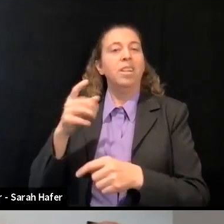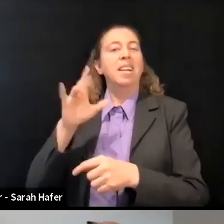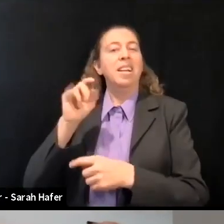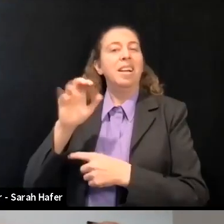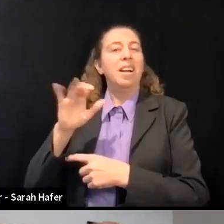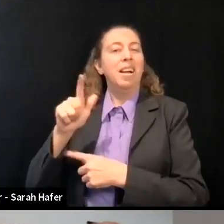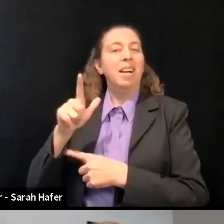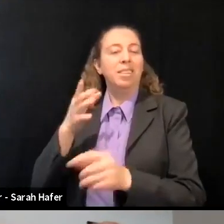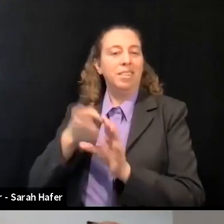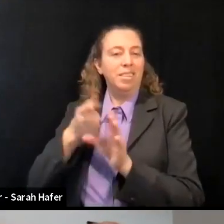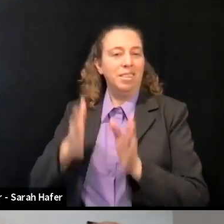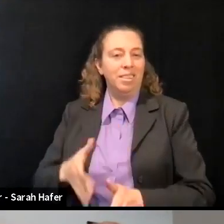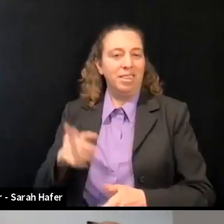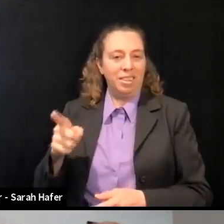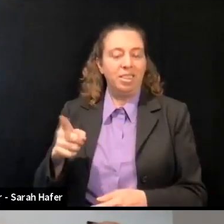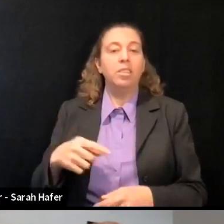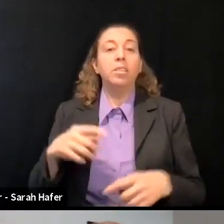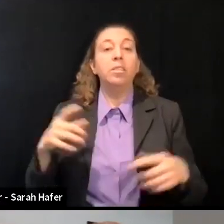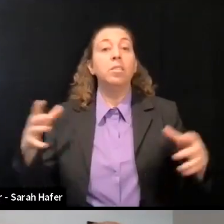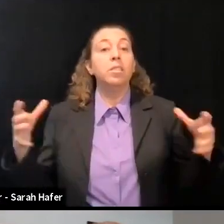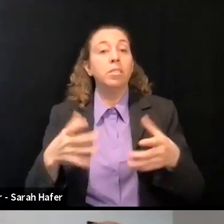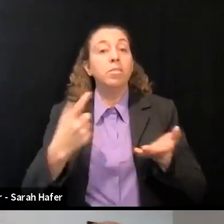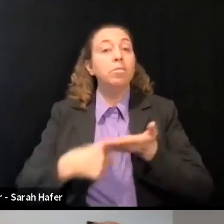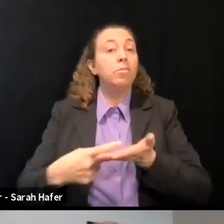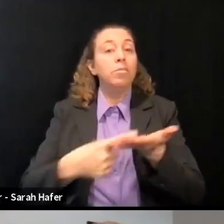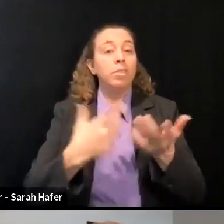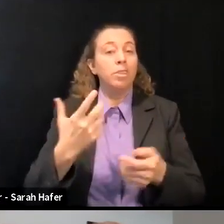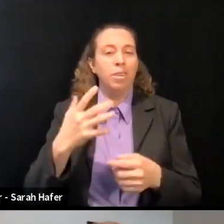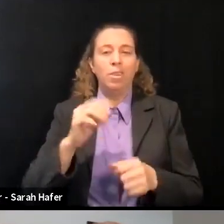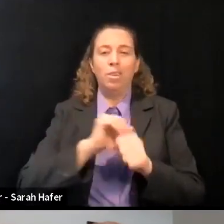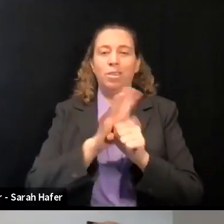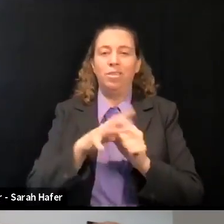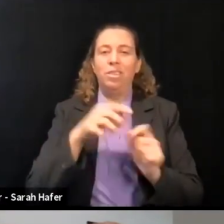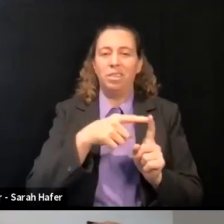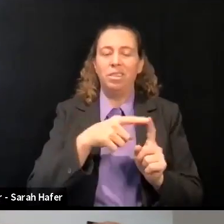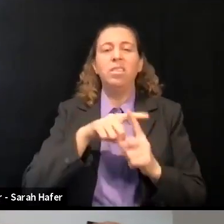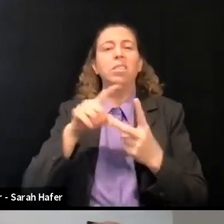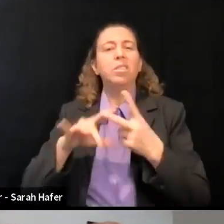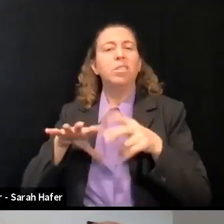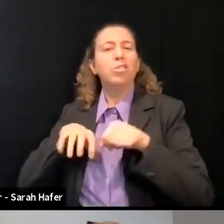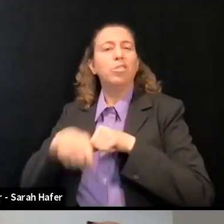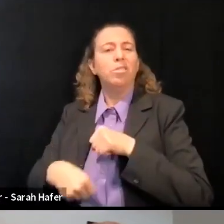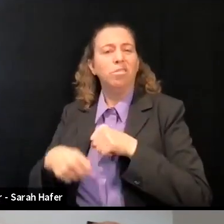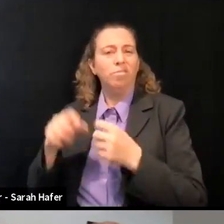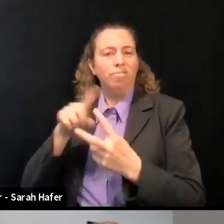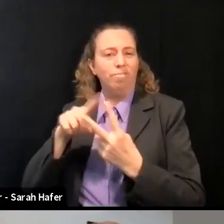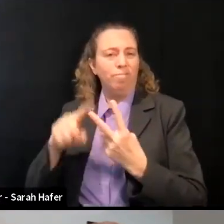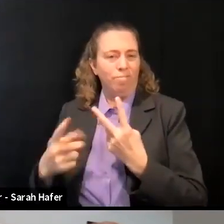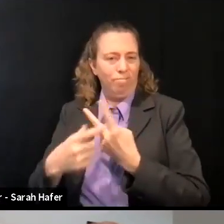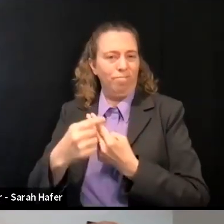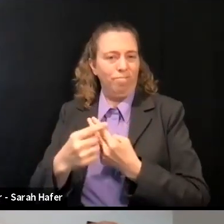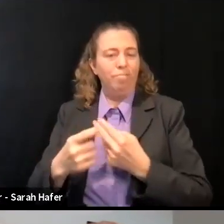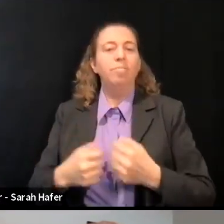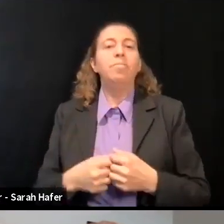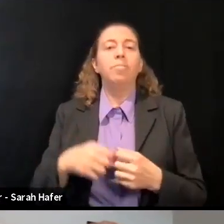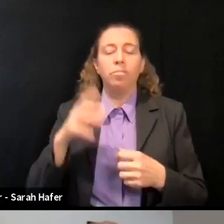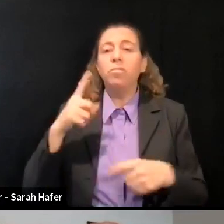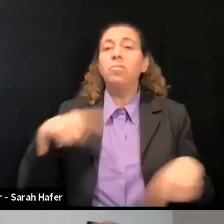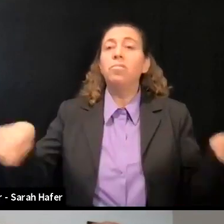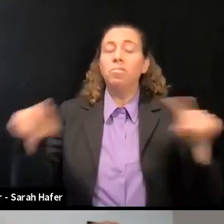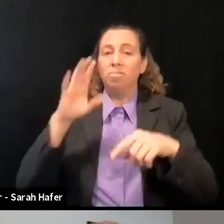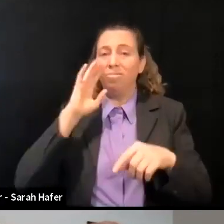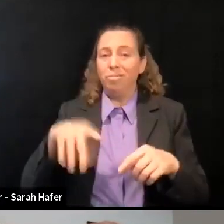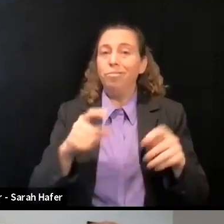We're going to talk about COVID-19 and grief, recognizing that we have all weathered losses, many different types of losses and